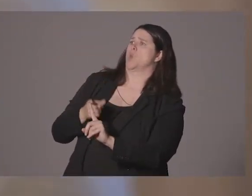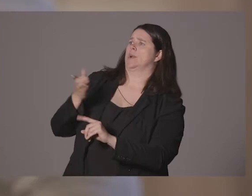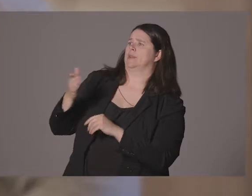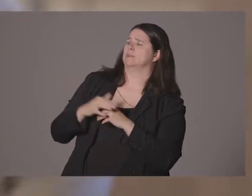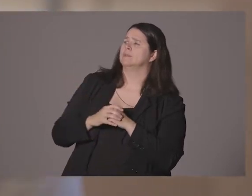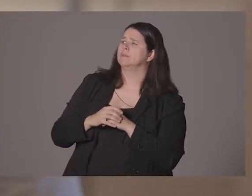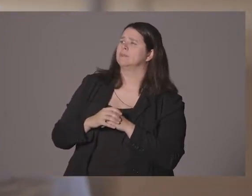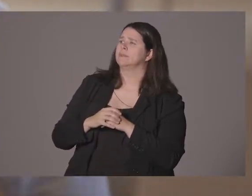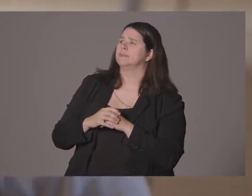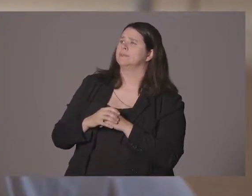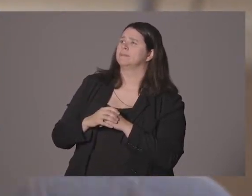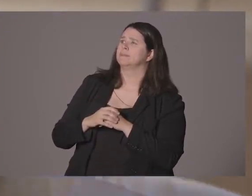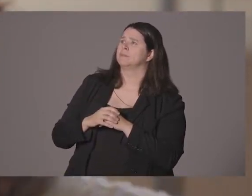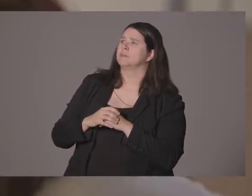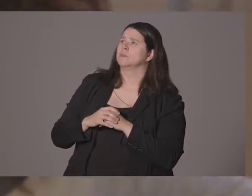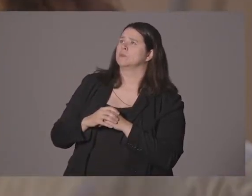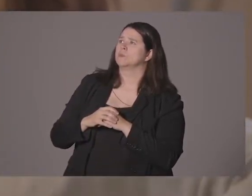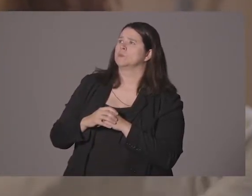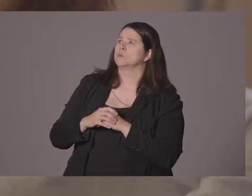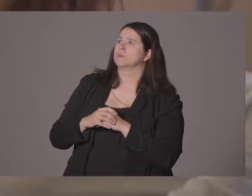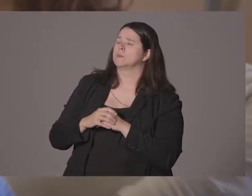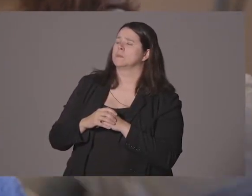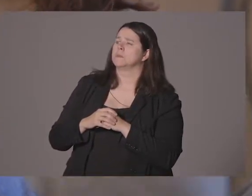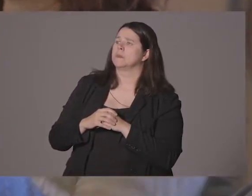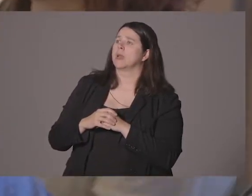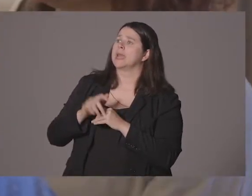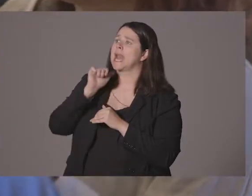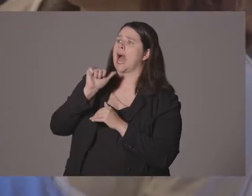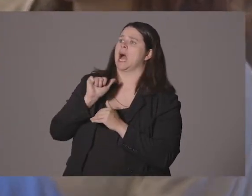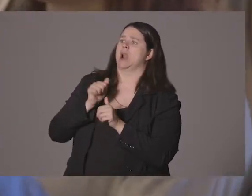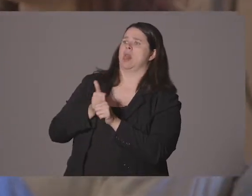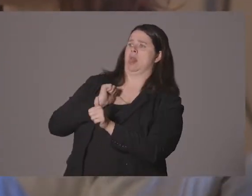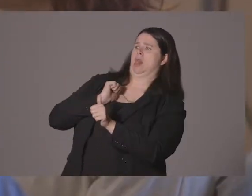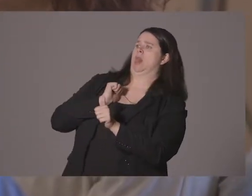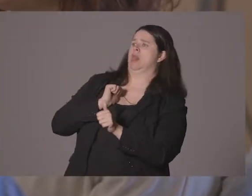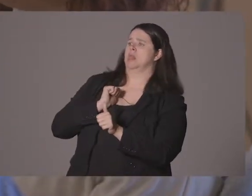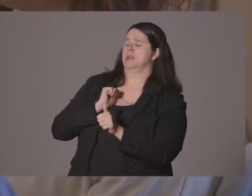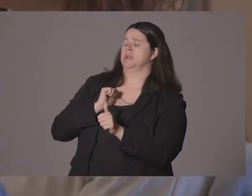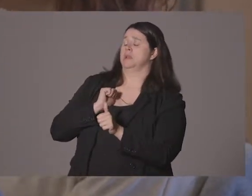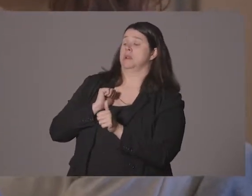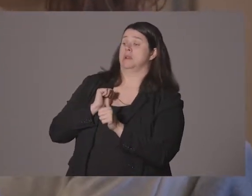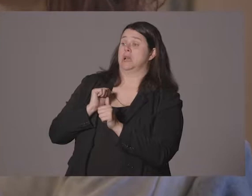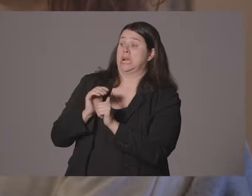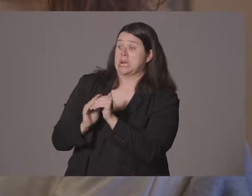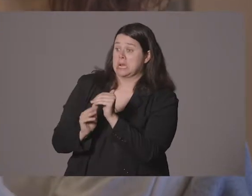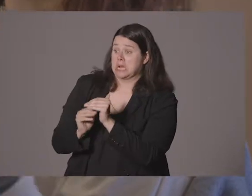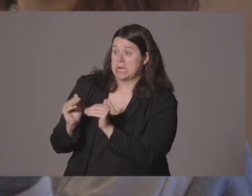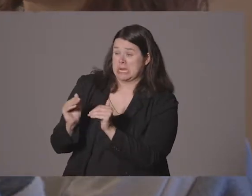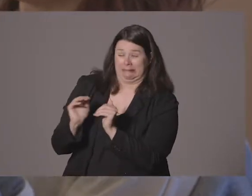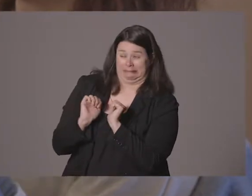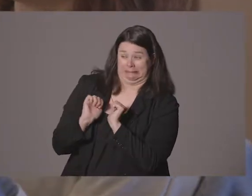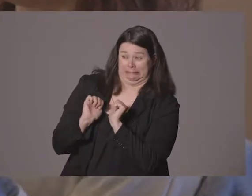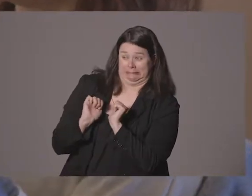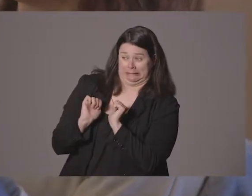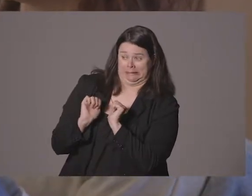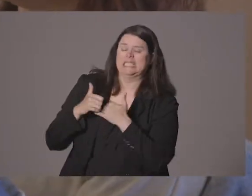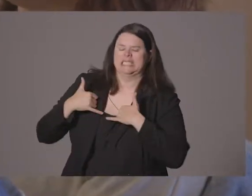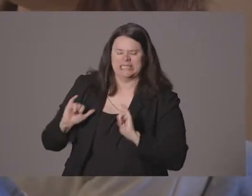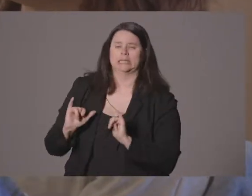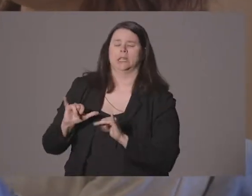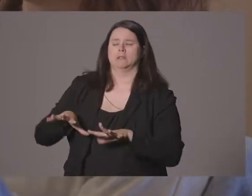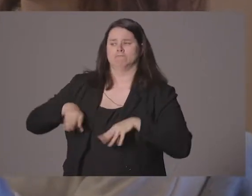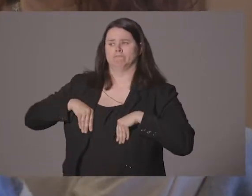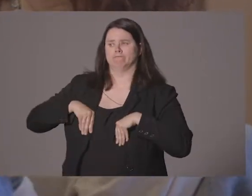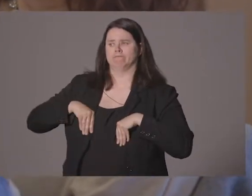Hi, I'm Carrie Howard. I think that it kind of speaks to what you were saying earlier, the idea of not wanting and trying to back away from